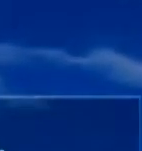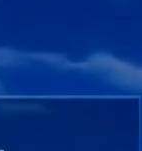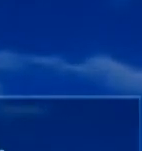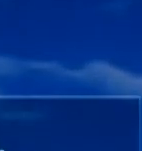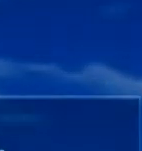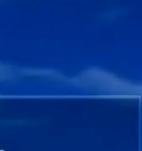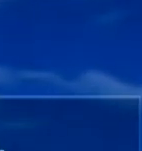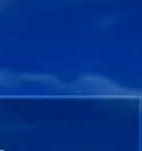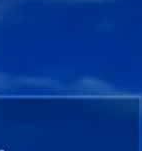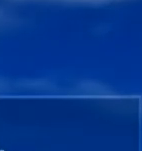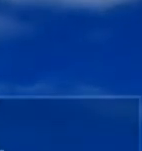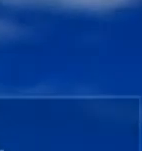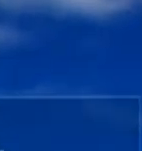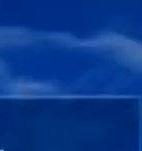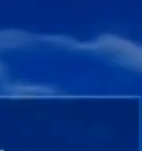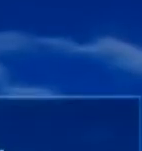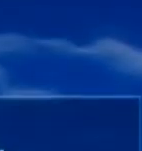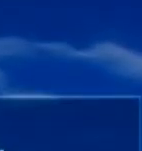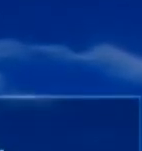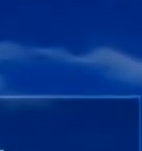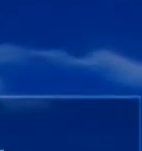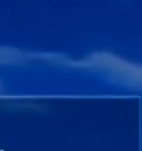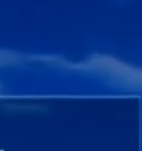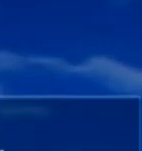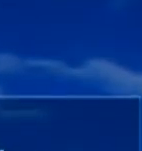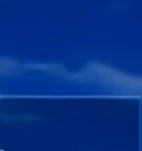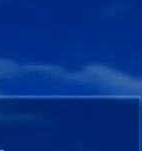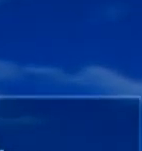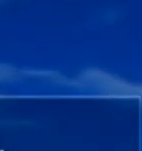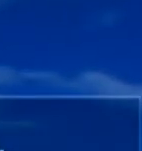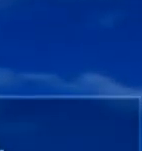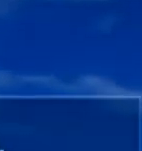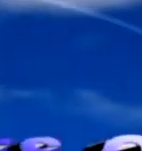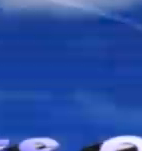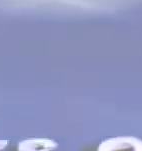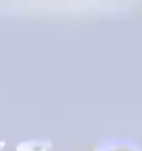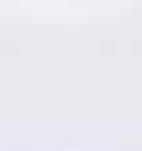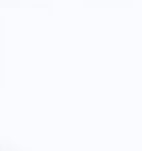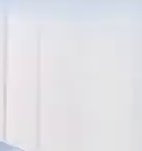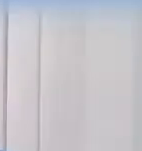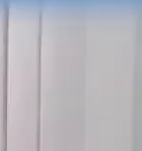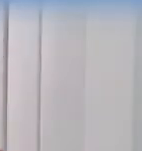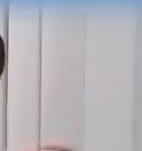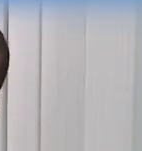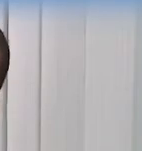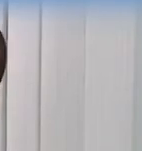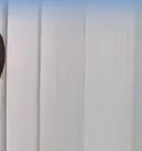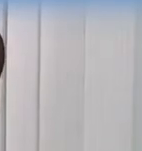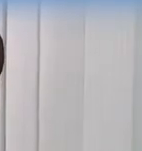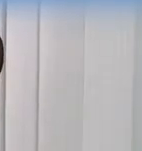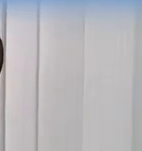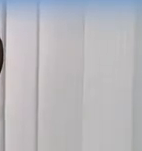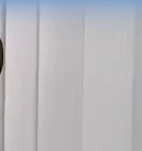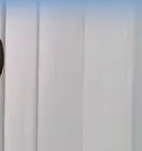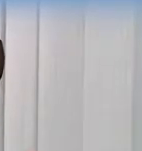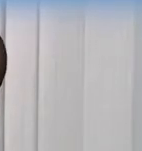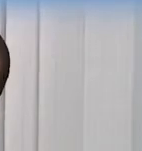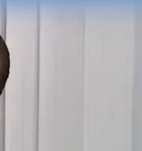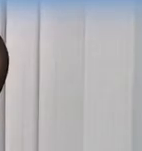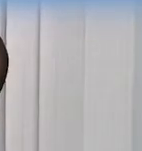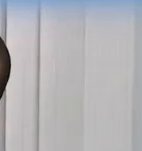a tree a life was willing there to give radishira bebre